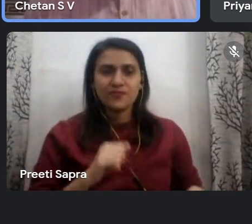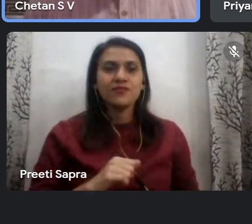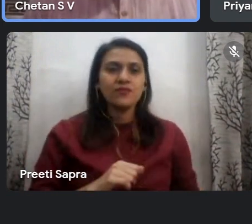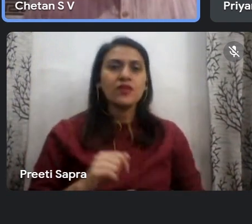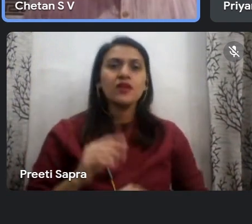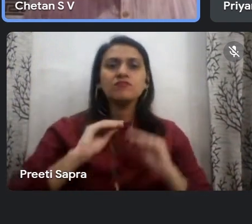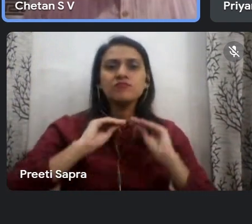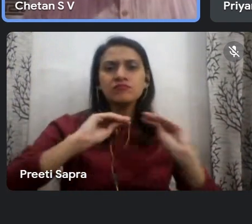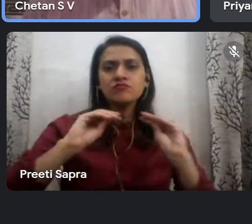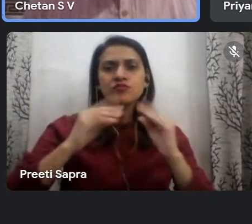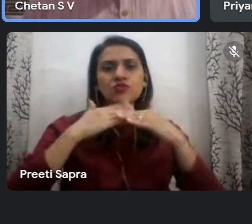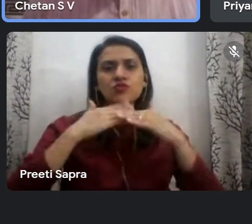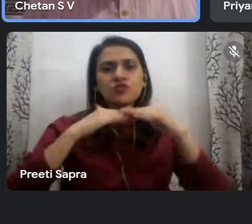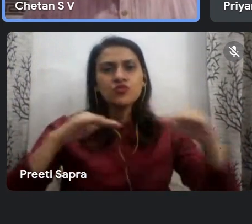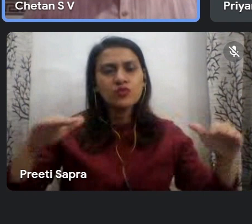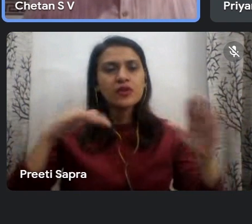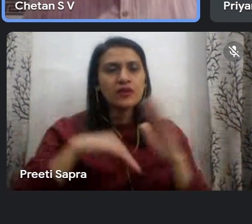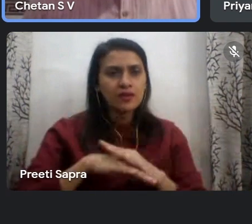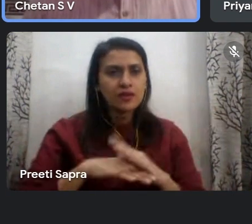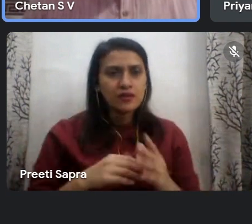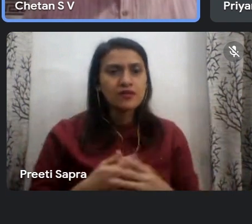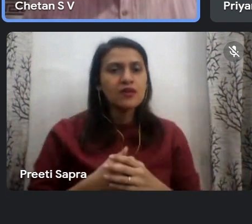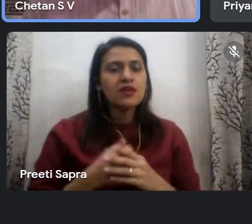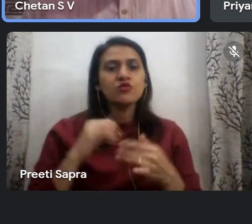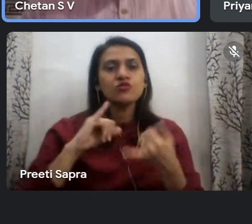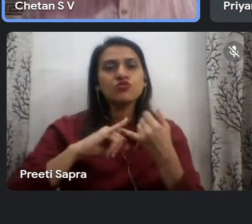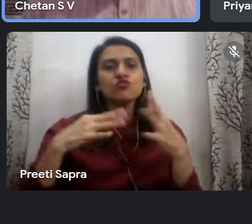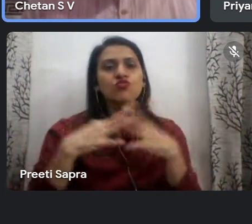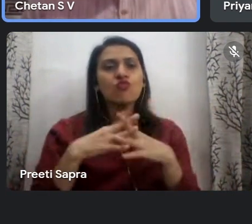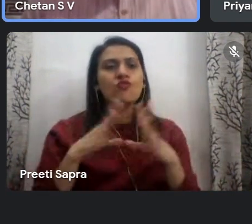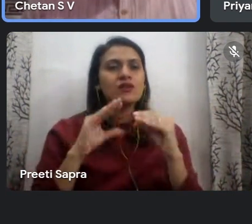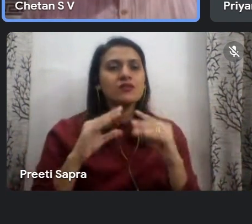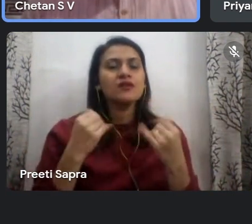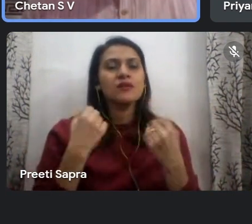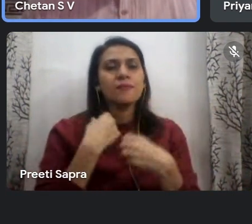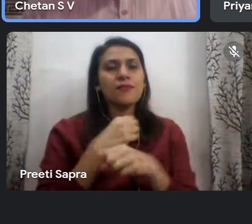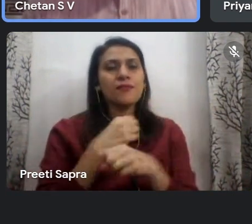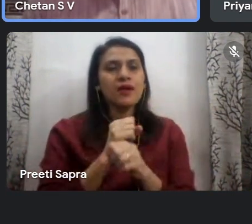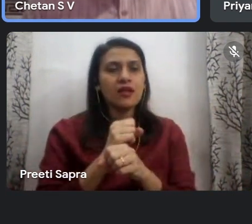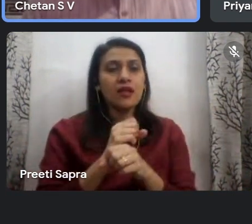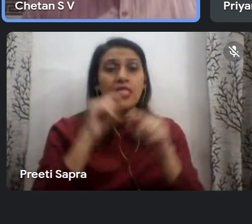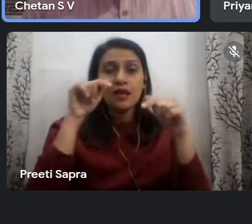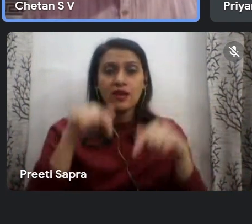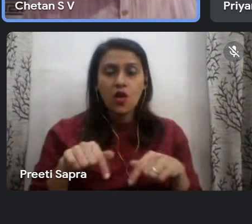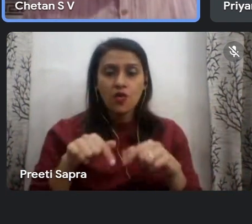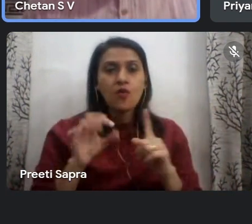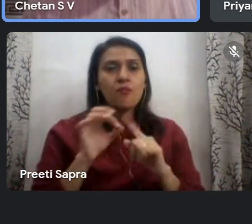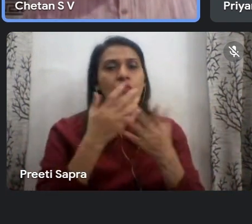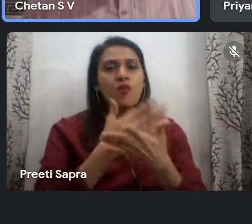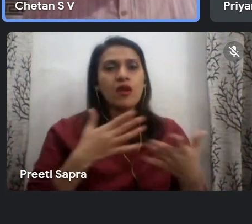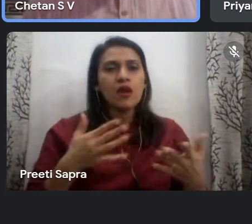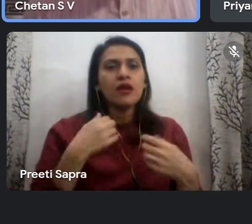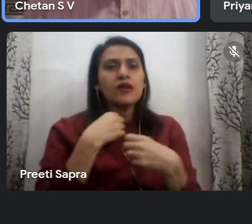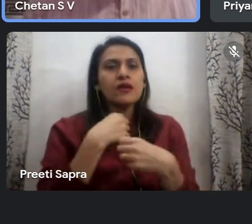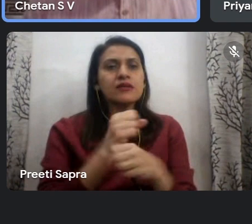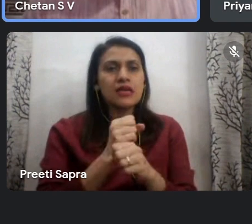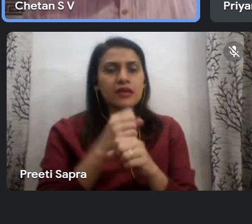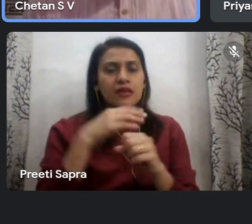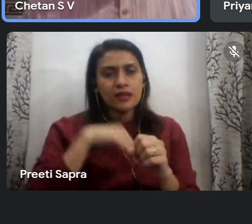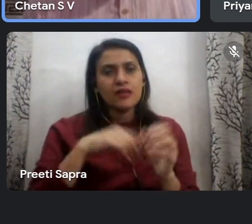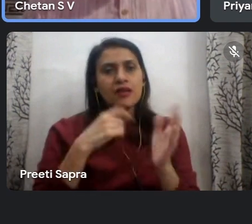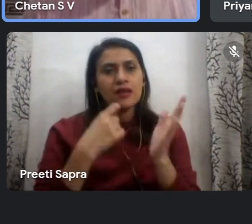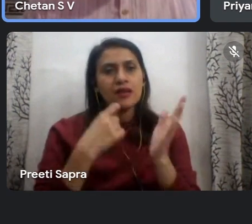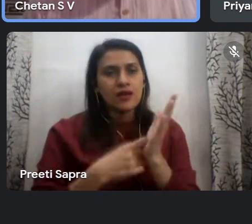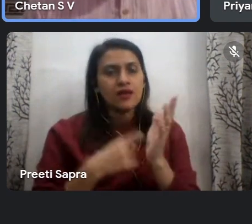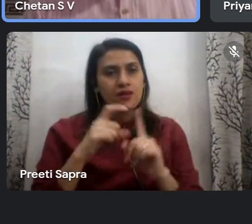in Mastercam, a CNC designing software. Currently studying product design at RV University,